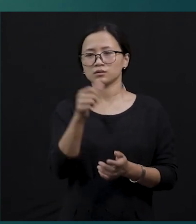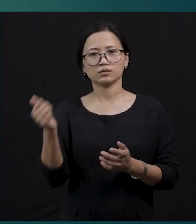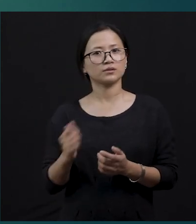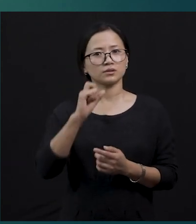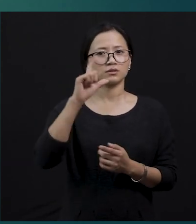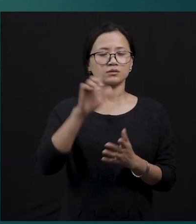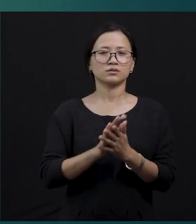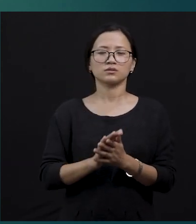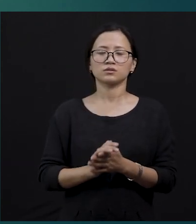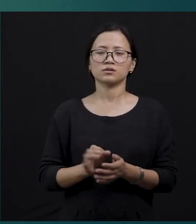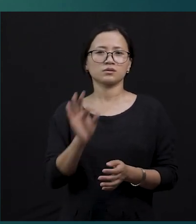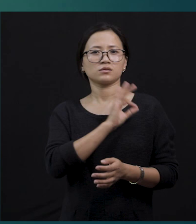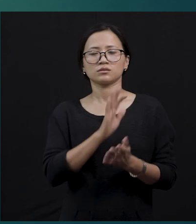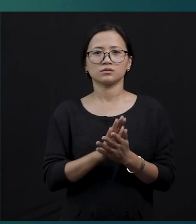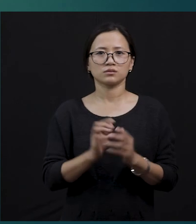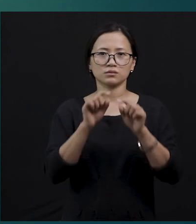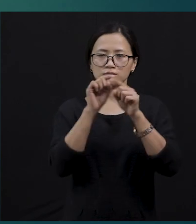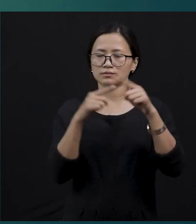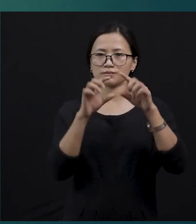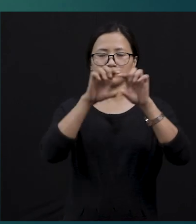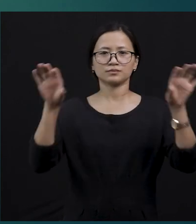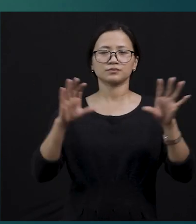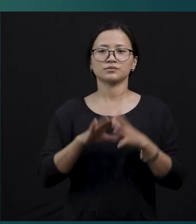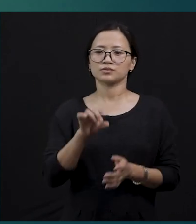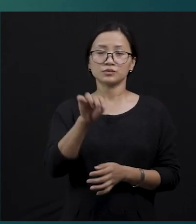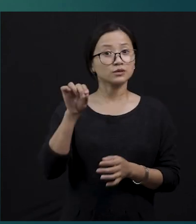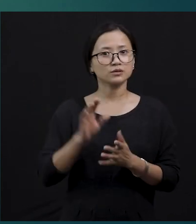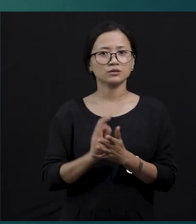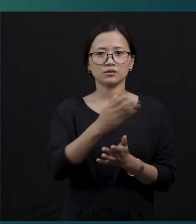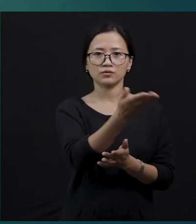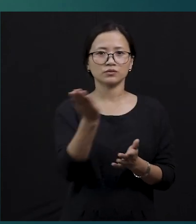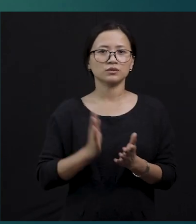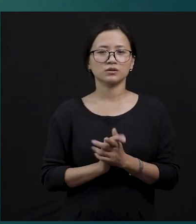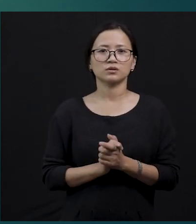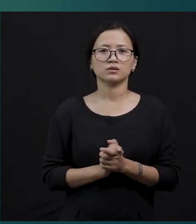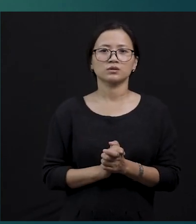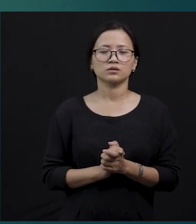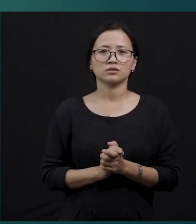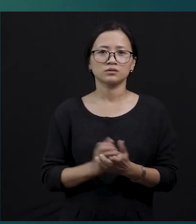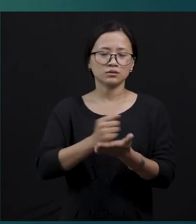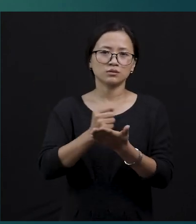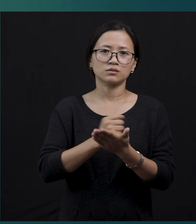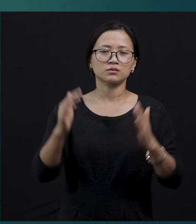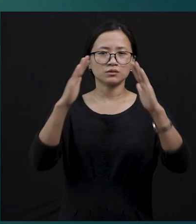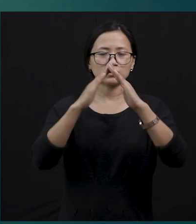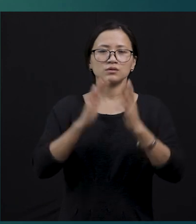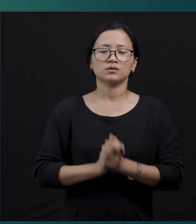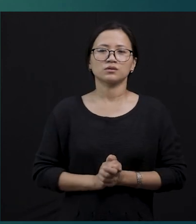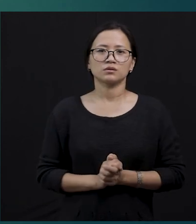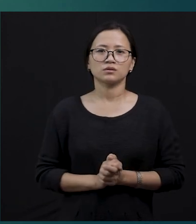another class with another interesting topic. Till then, I want each of you to practice at